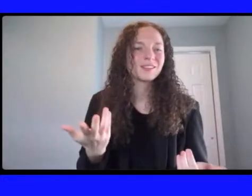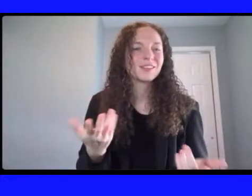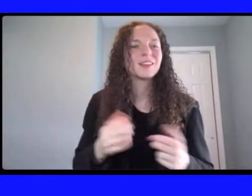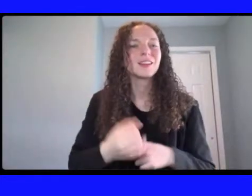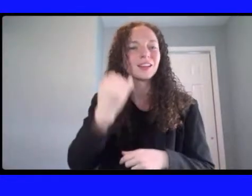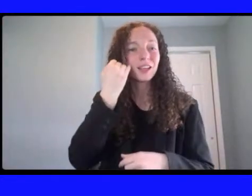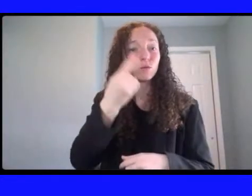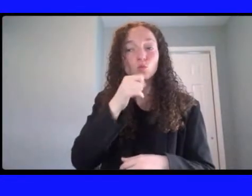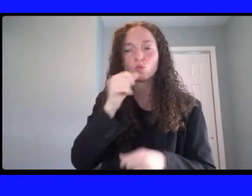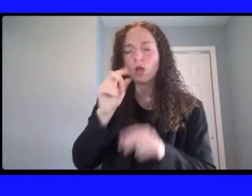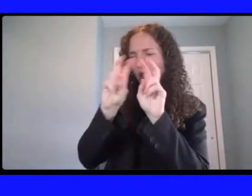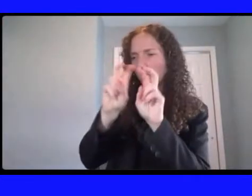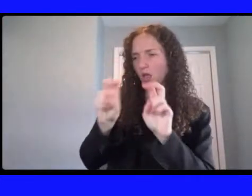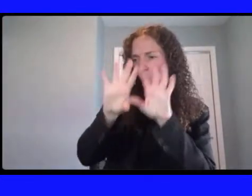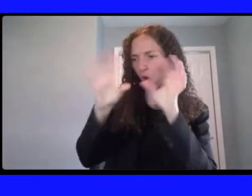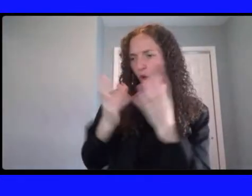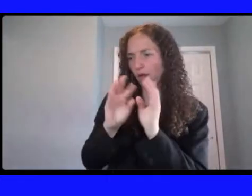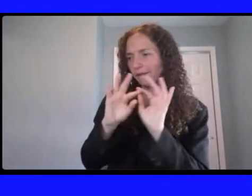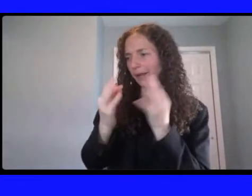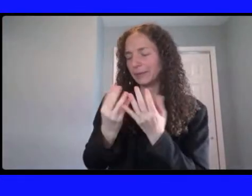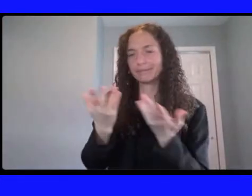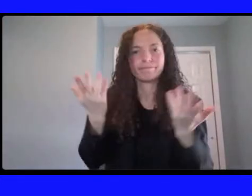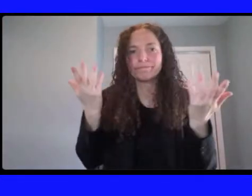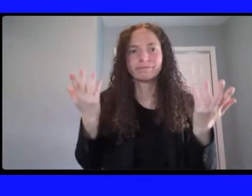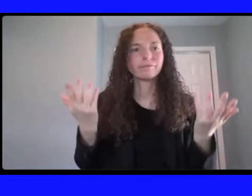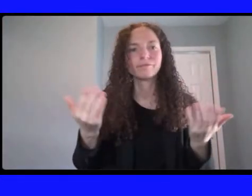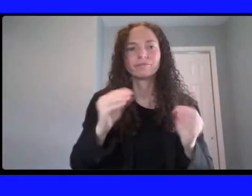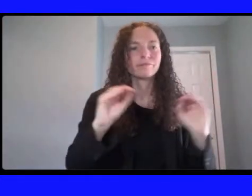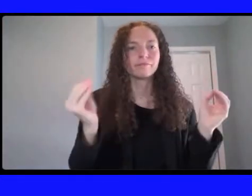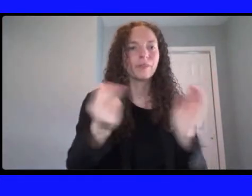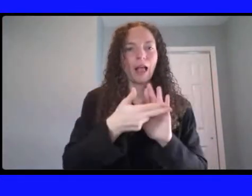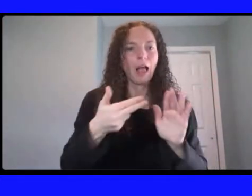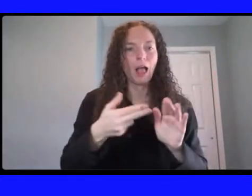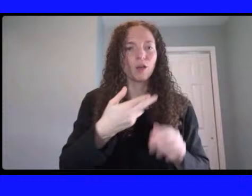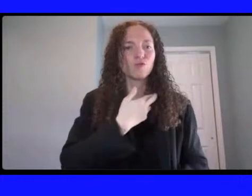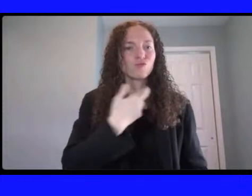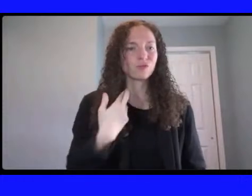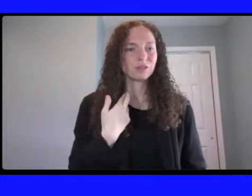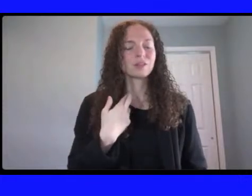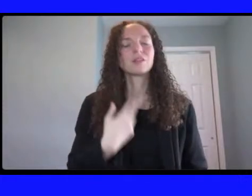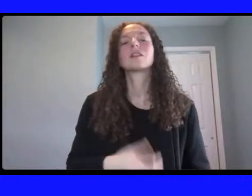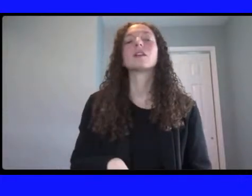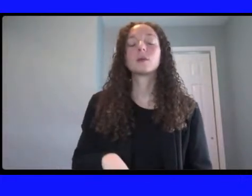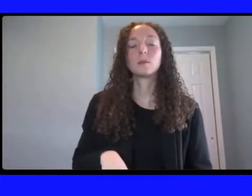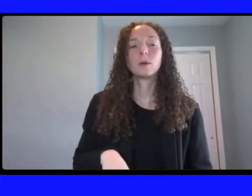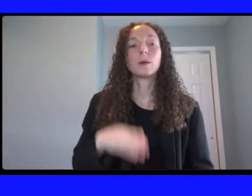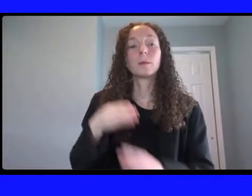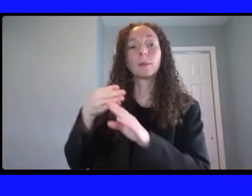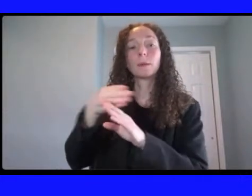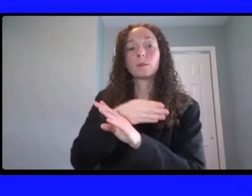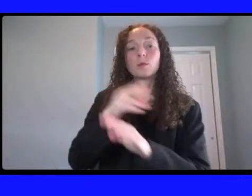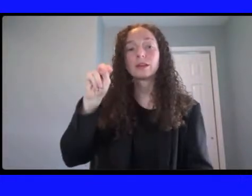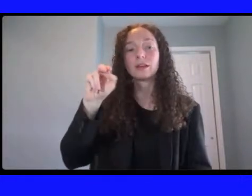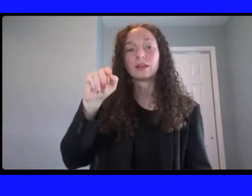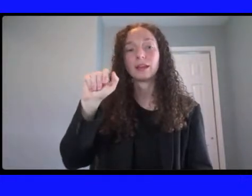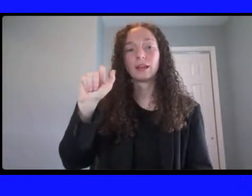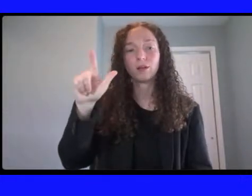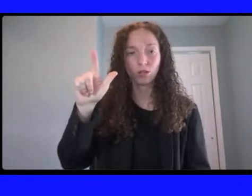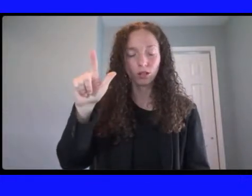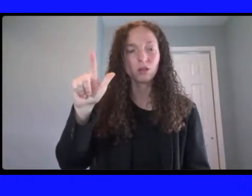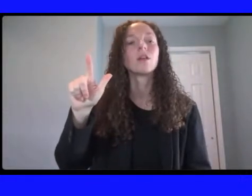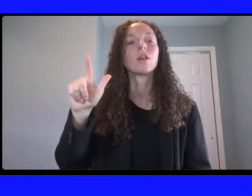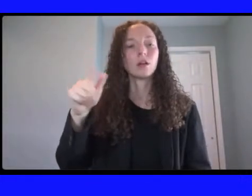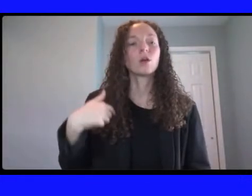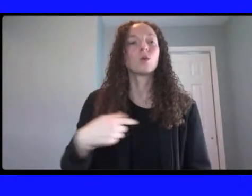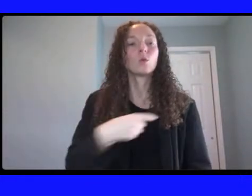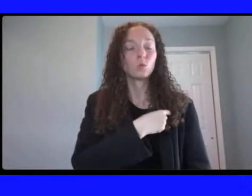integrated into women's health. The key of the assessment is screening, but also clinical assessment.